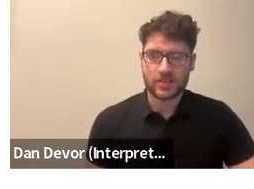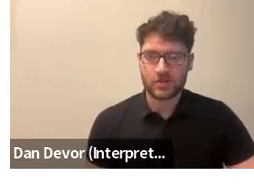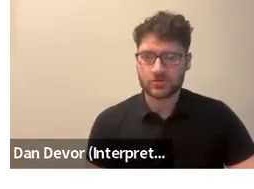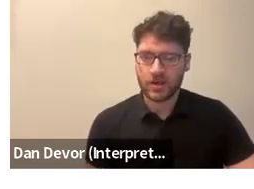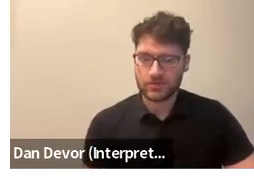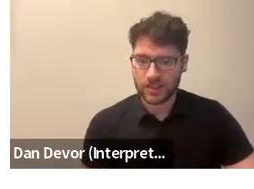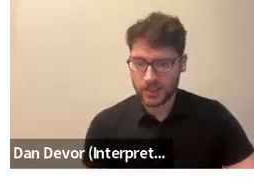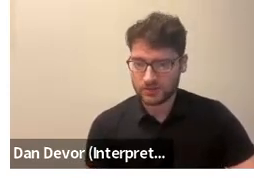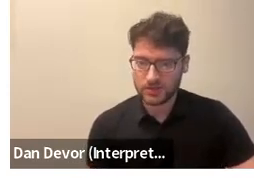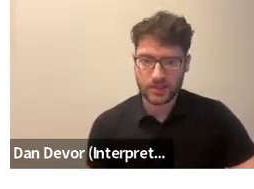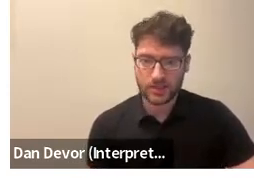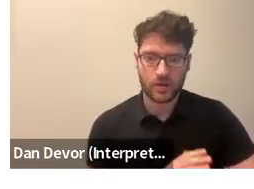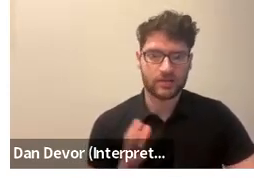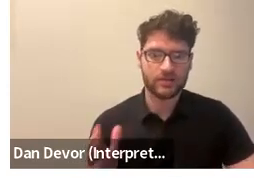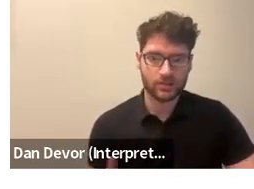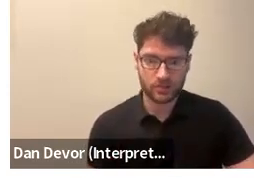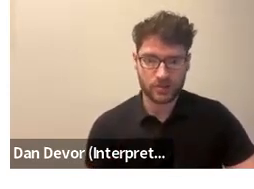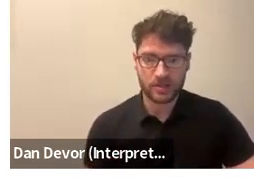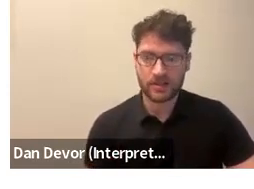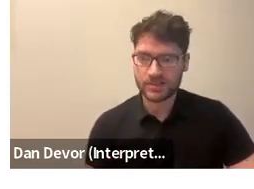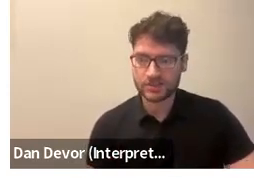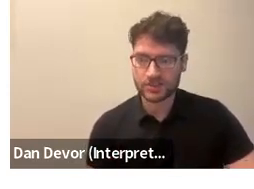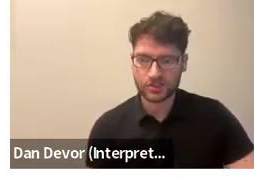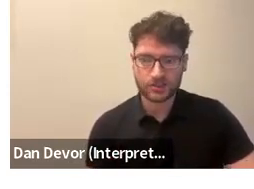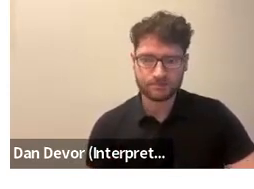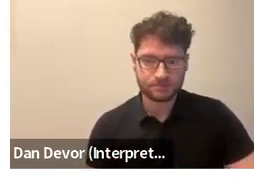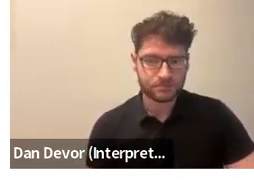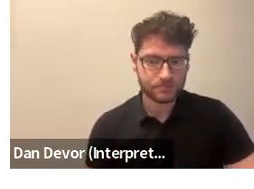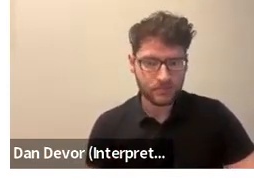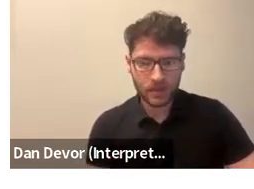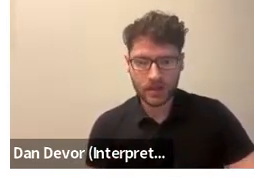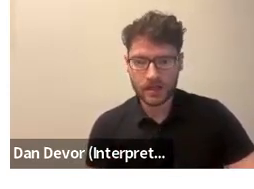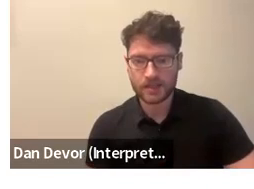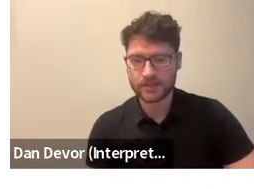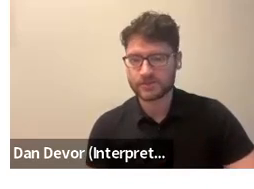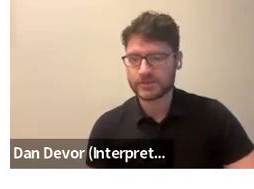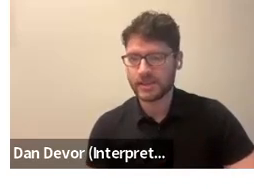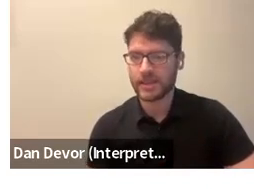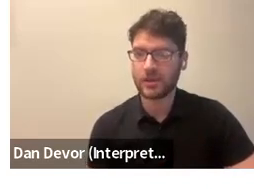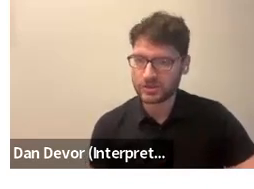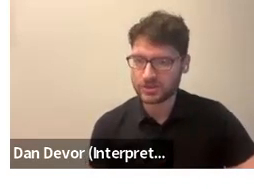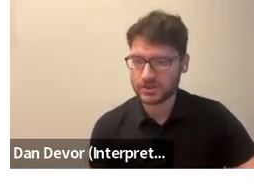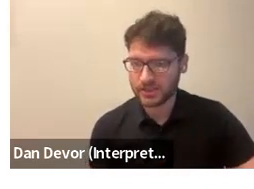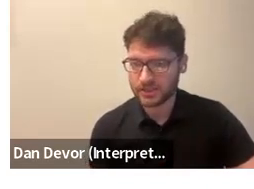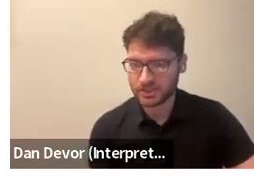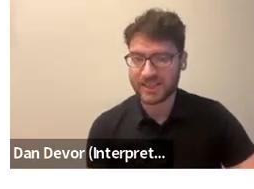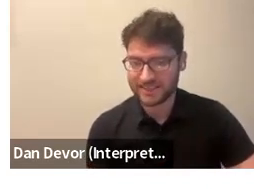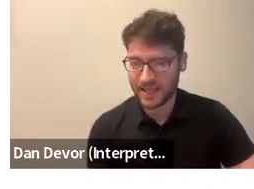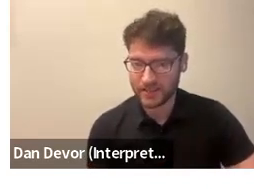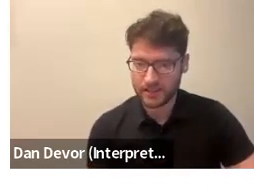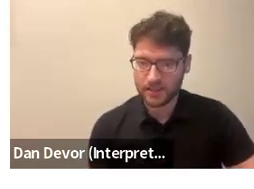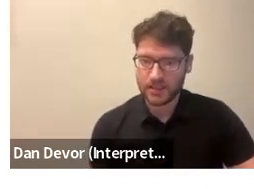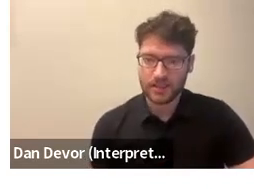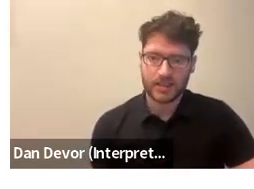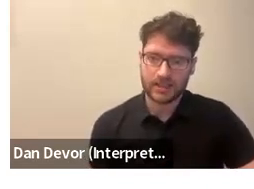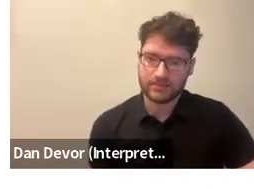which had its own tribal sign language. And when European colonization occurred, there was a language